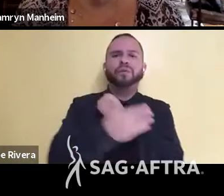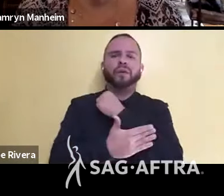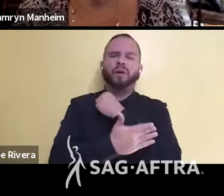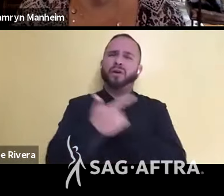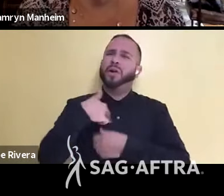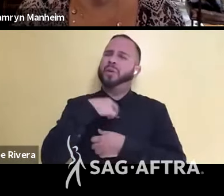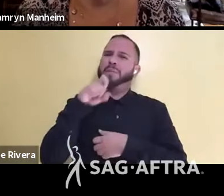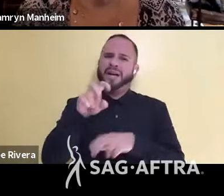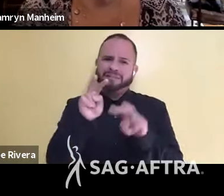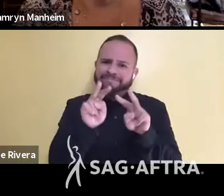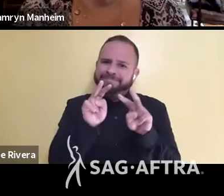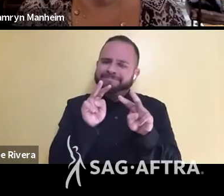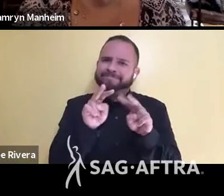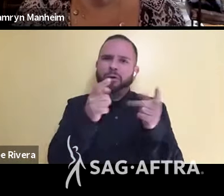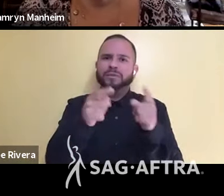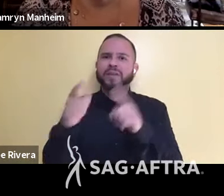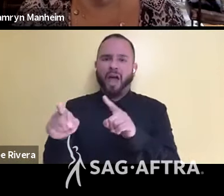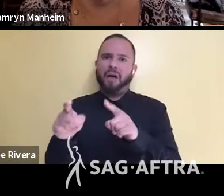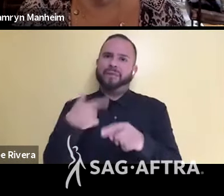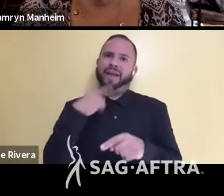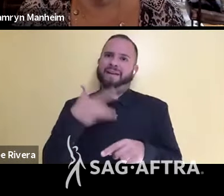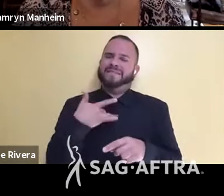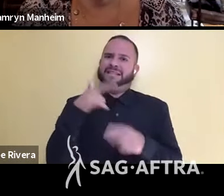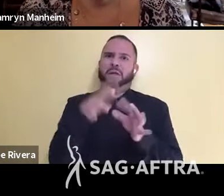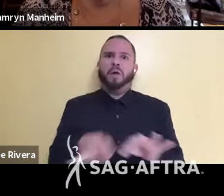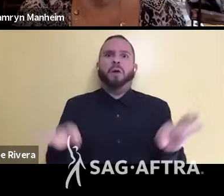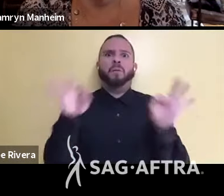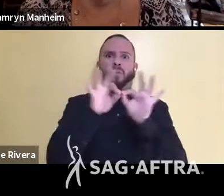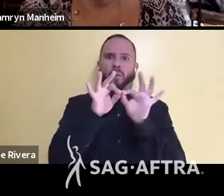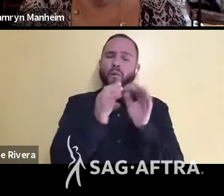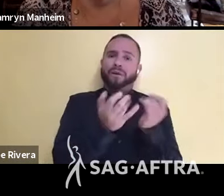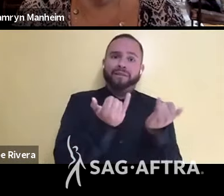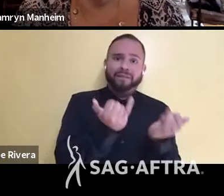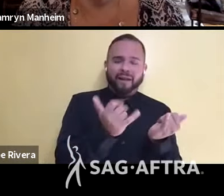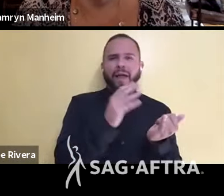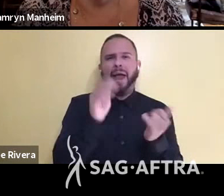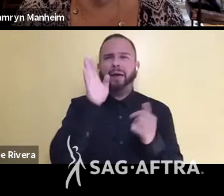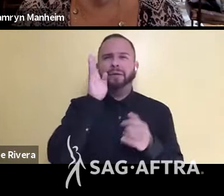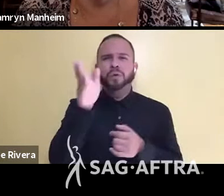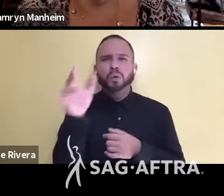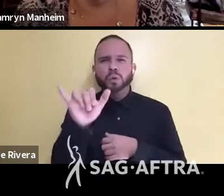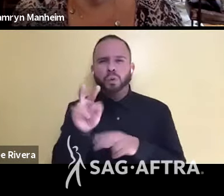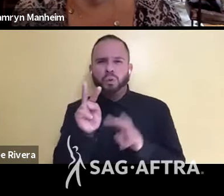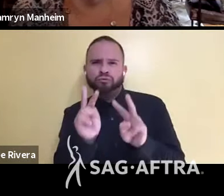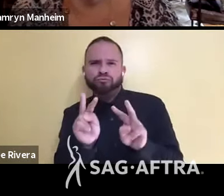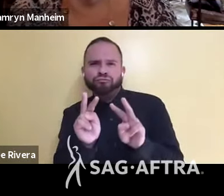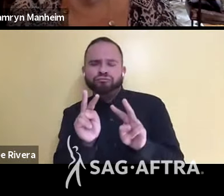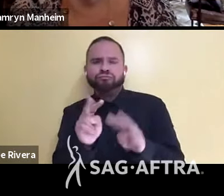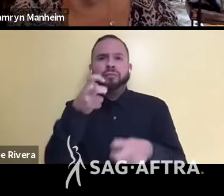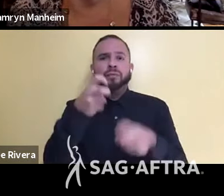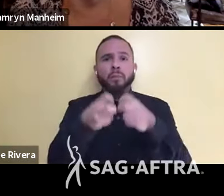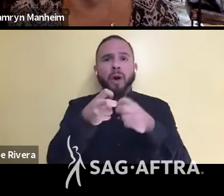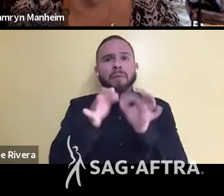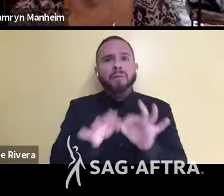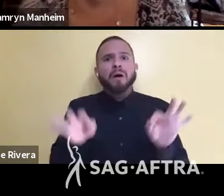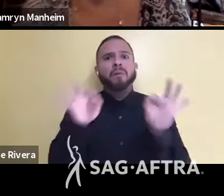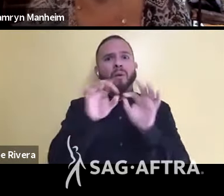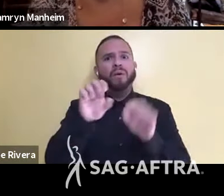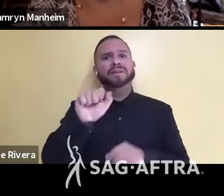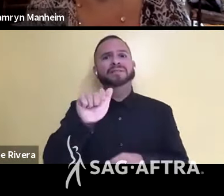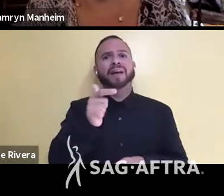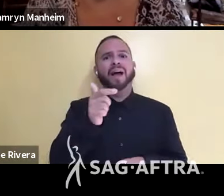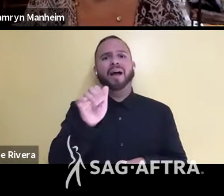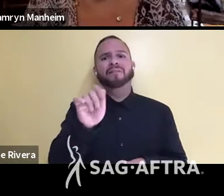this is one of the most important things that we do as we not only today, but move into the future. The issues that matter to SAG-AFTRA